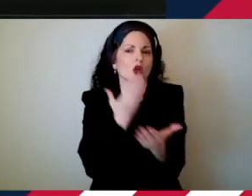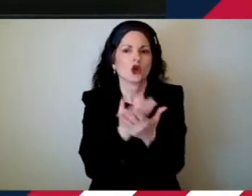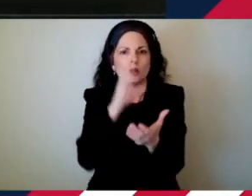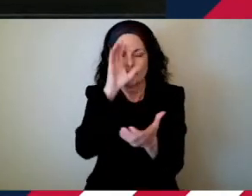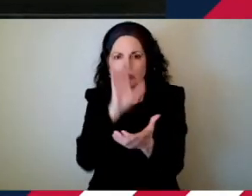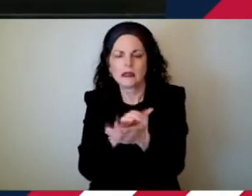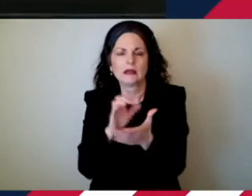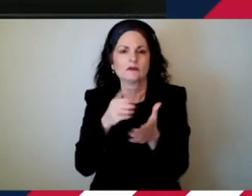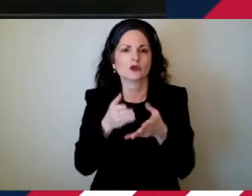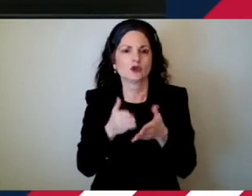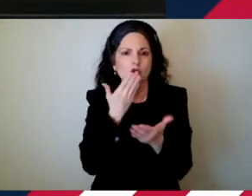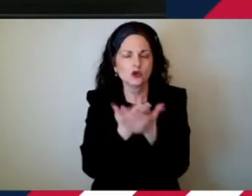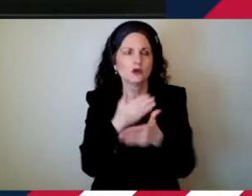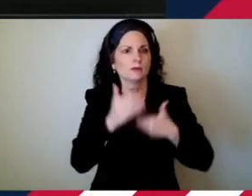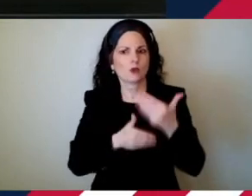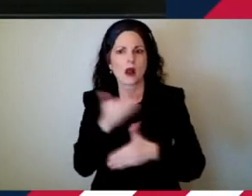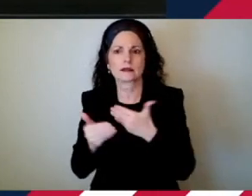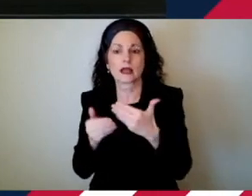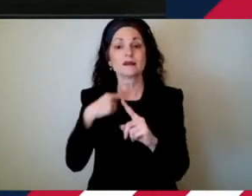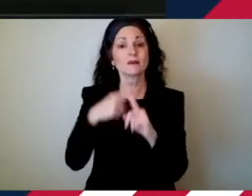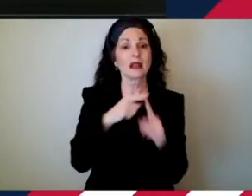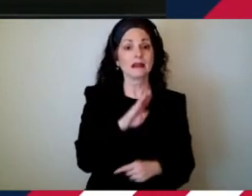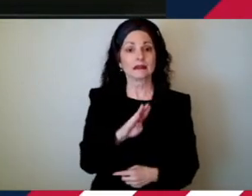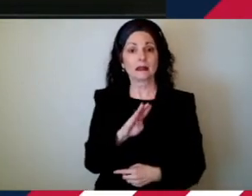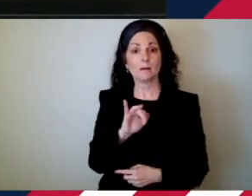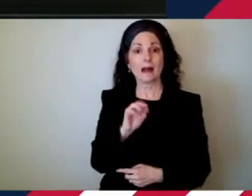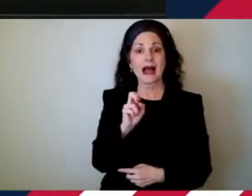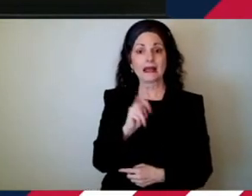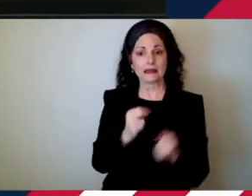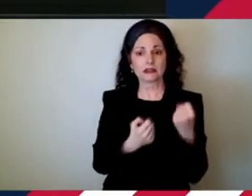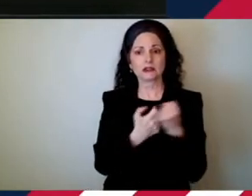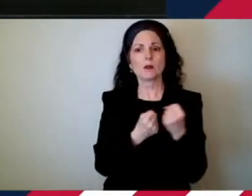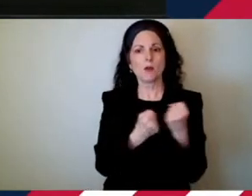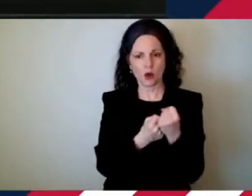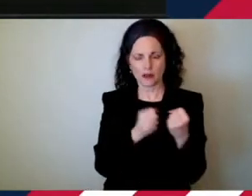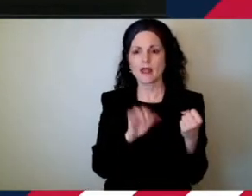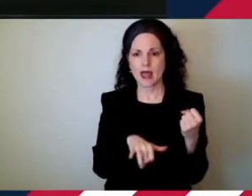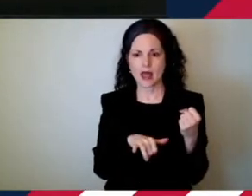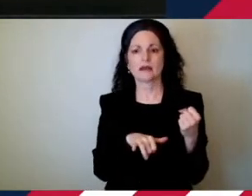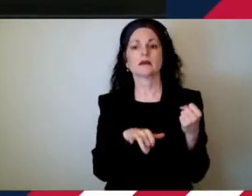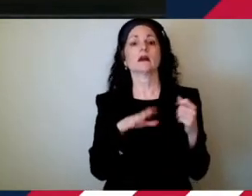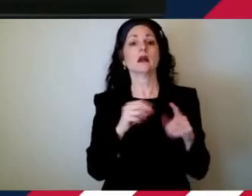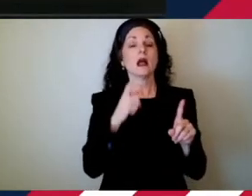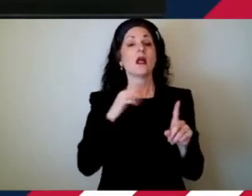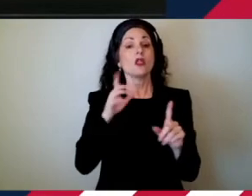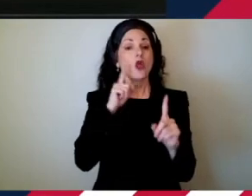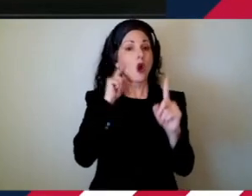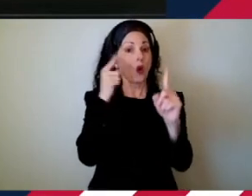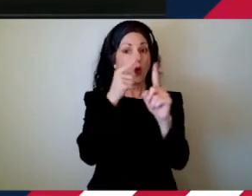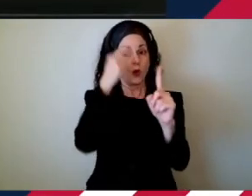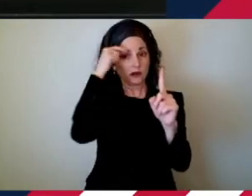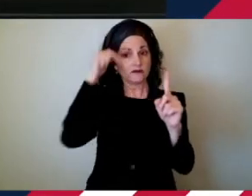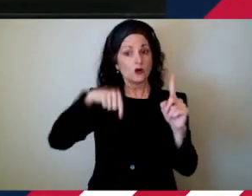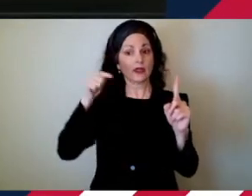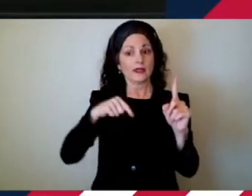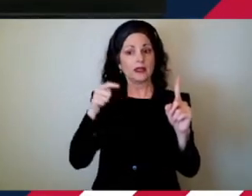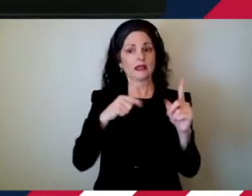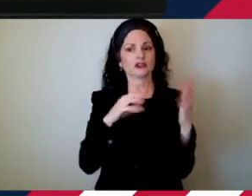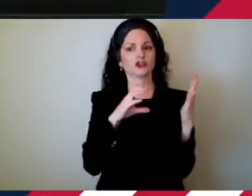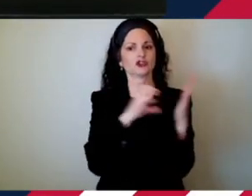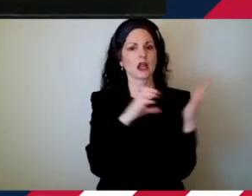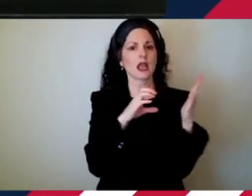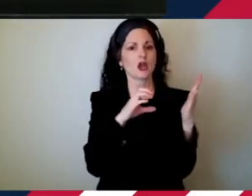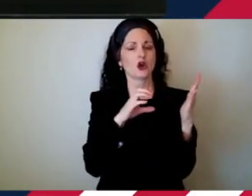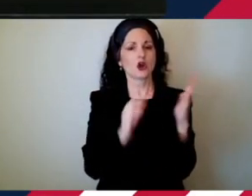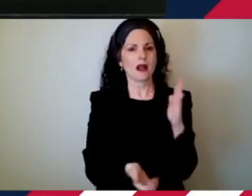well. But though these may be the goals of this charter amendment, they are unfortunately not, in fact, what it would